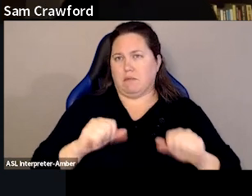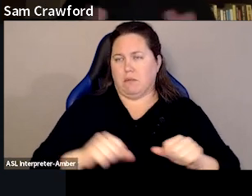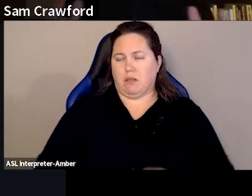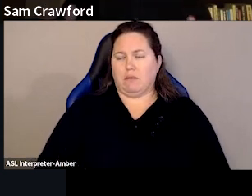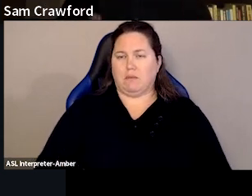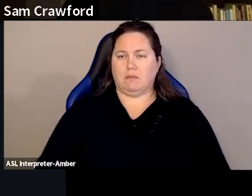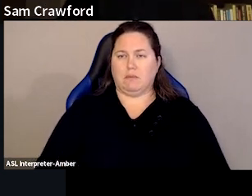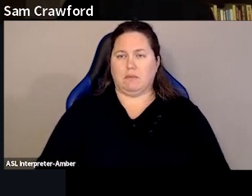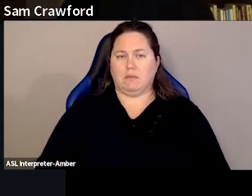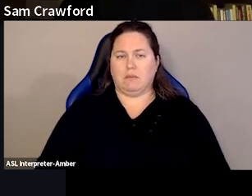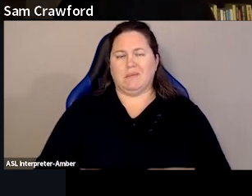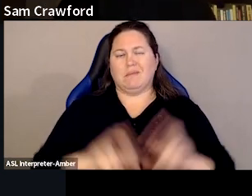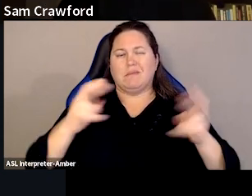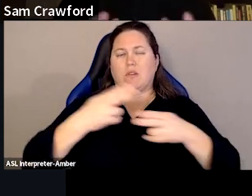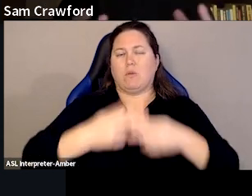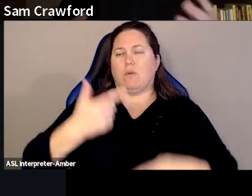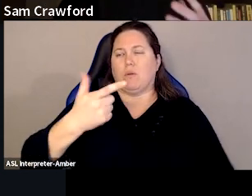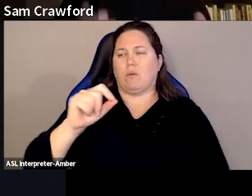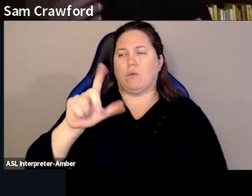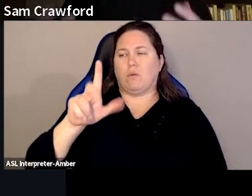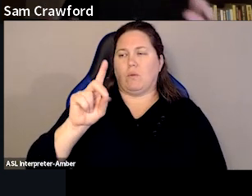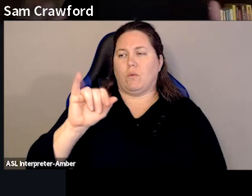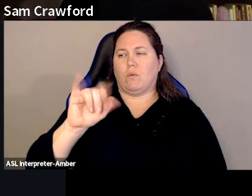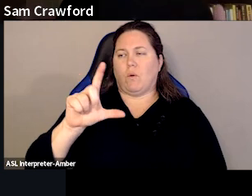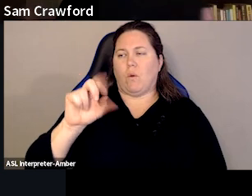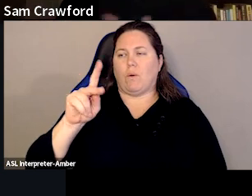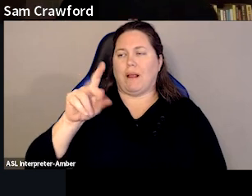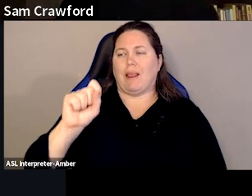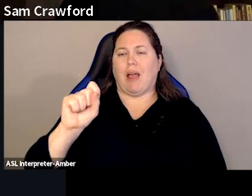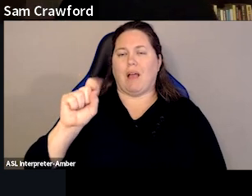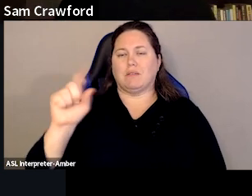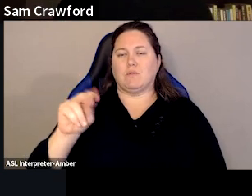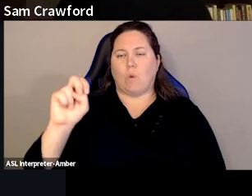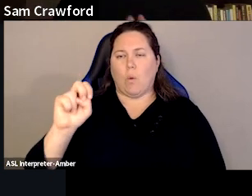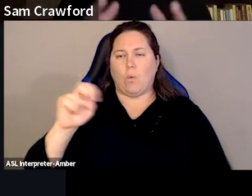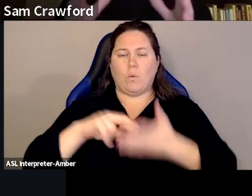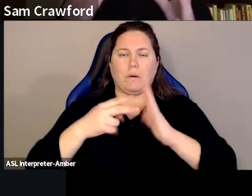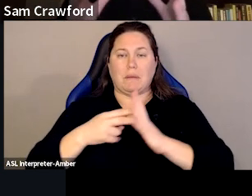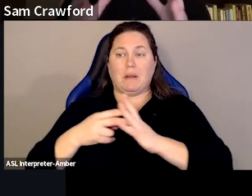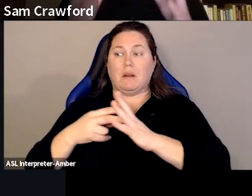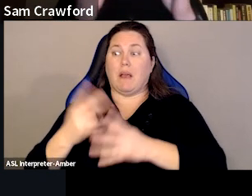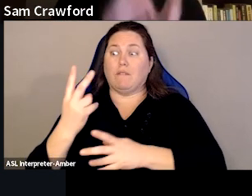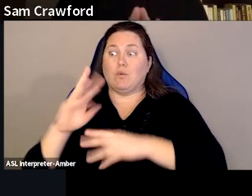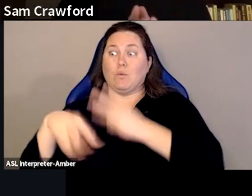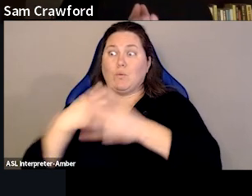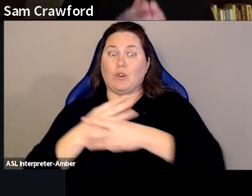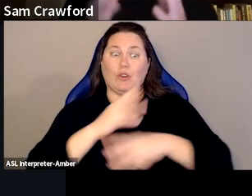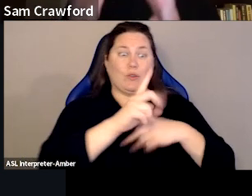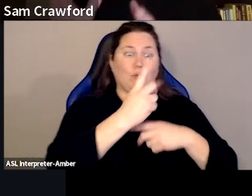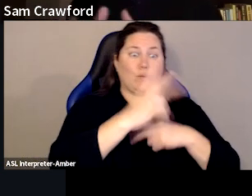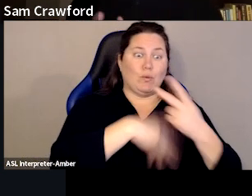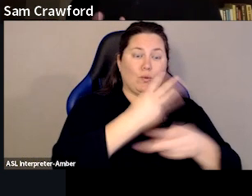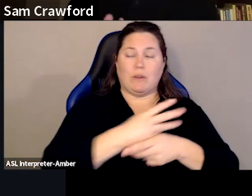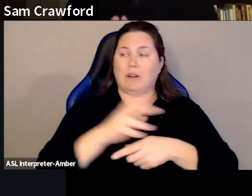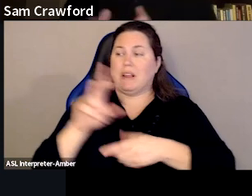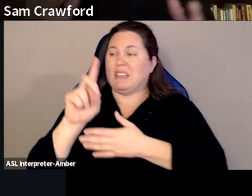I call this the Goldilocks zone. So this is where two worlds collide almost. You have design freedom,